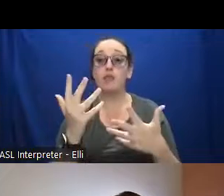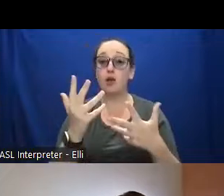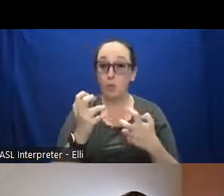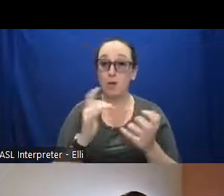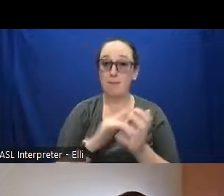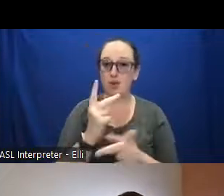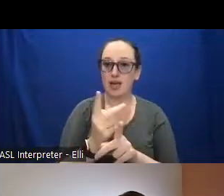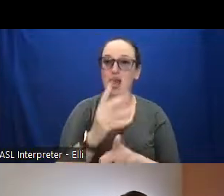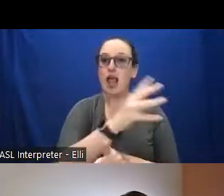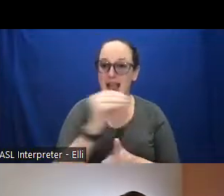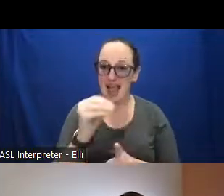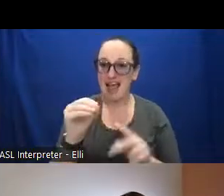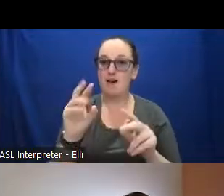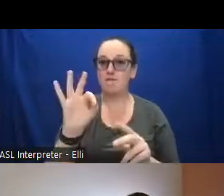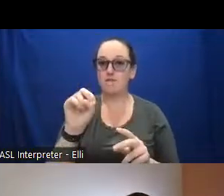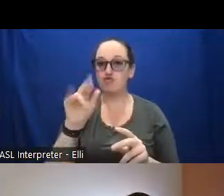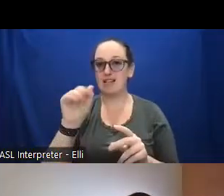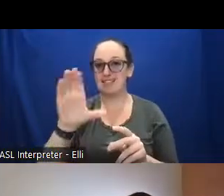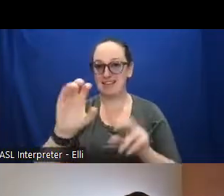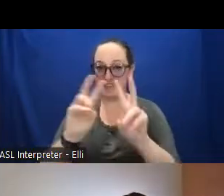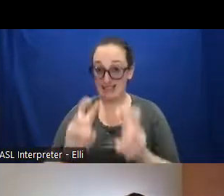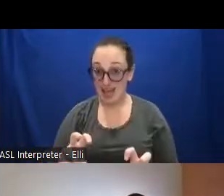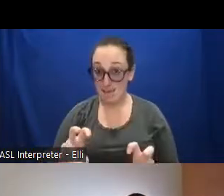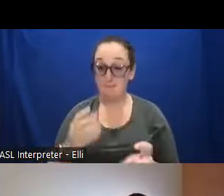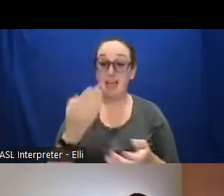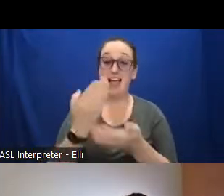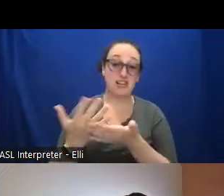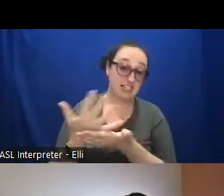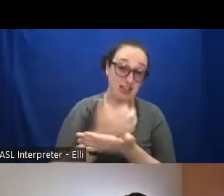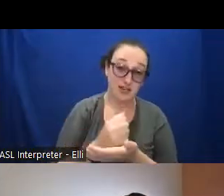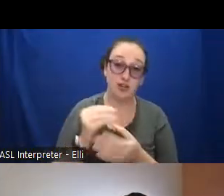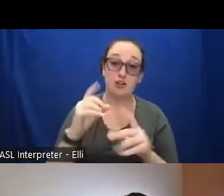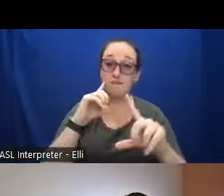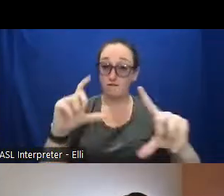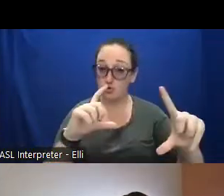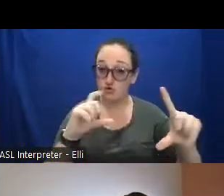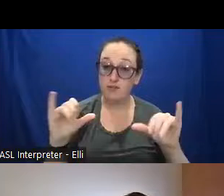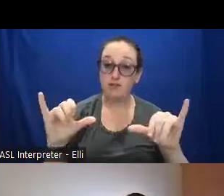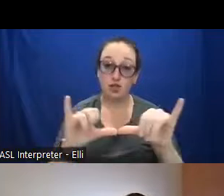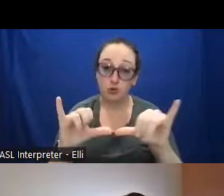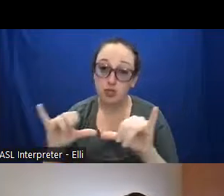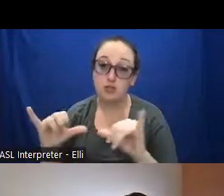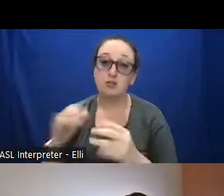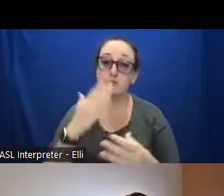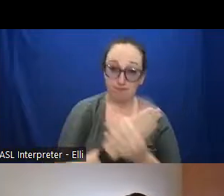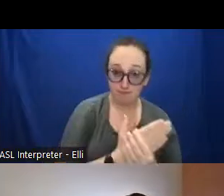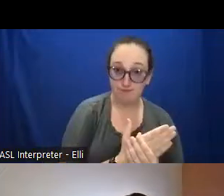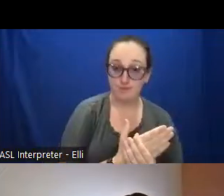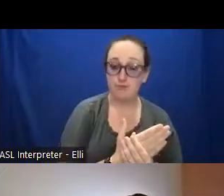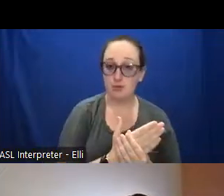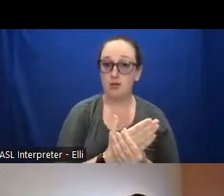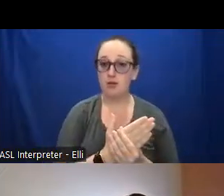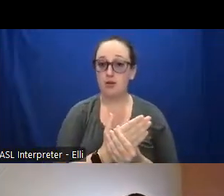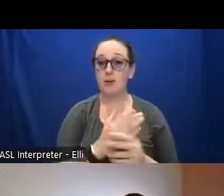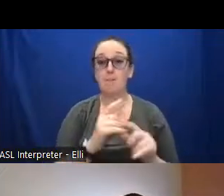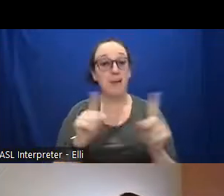forensic exam with the evidence collection and photographs and all of those, wraparound services,